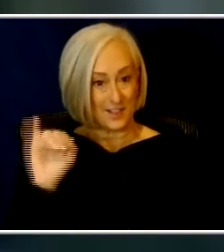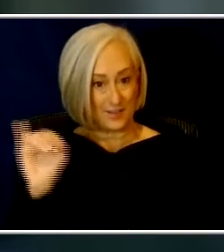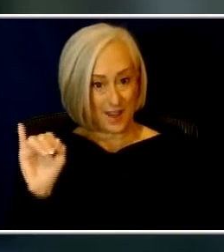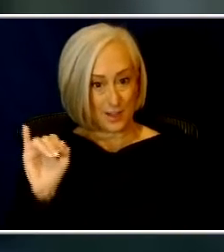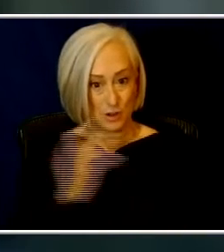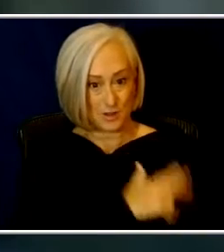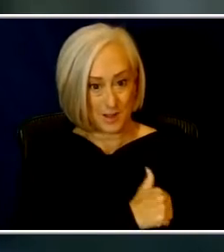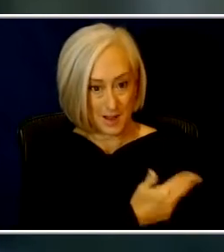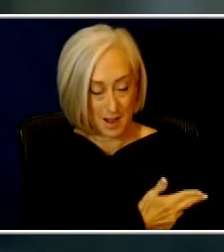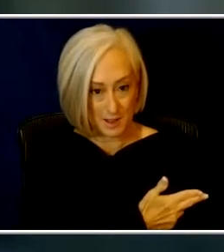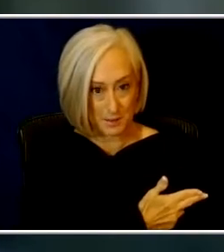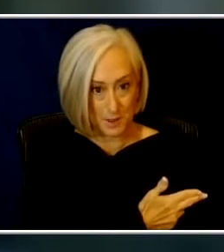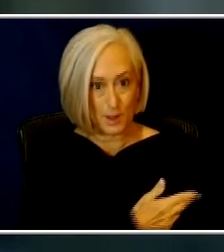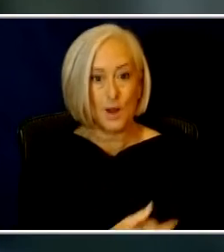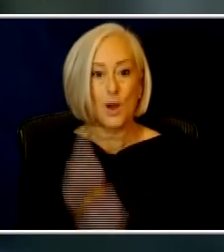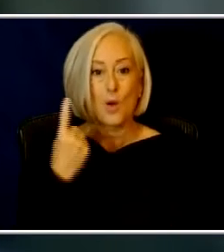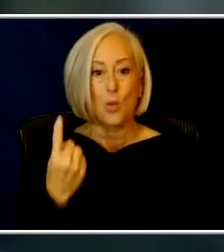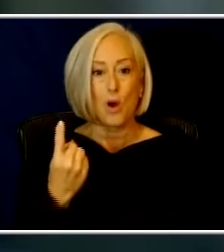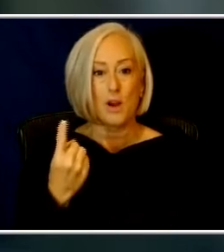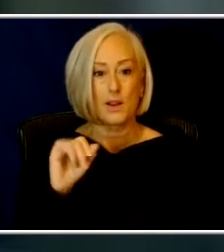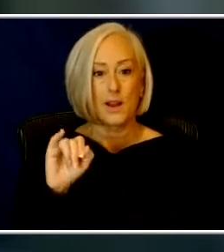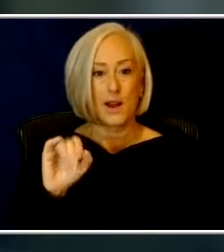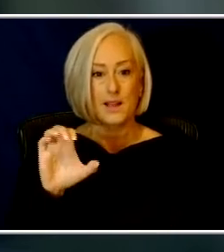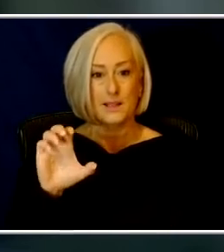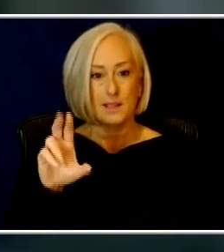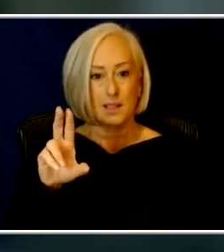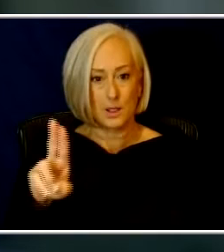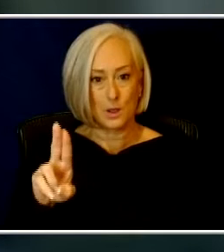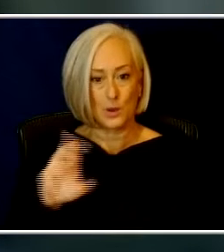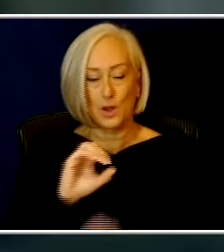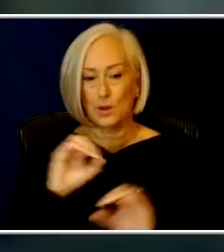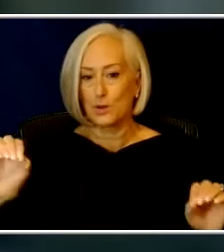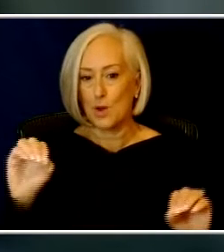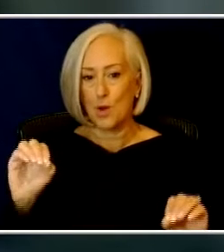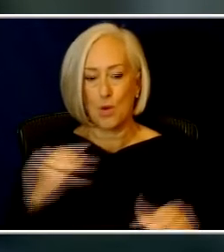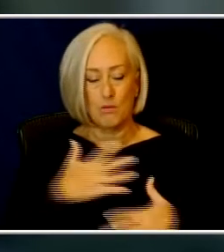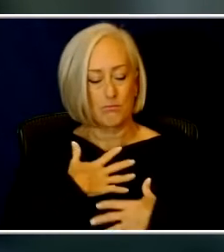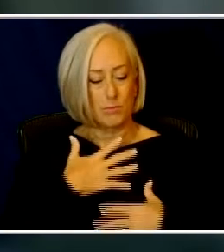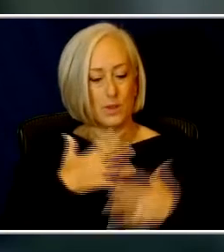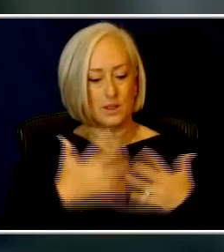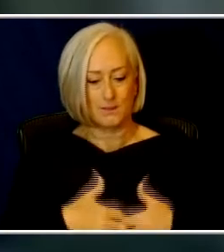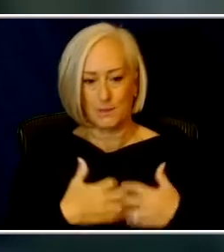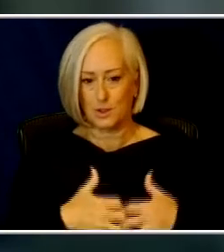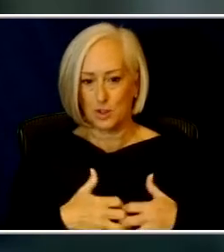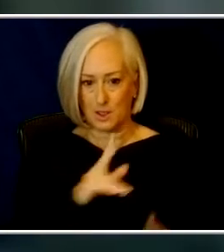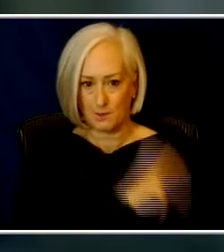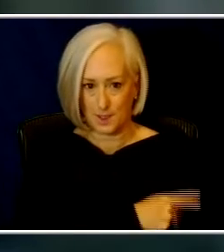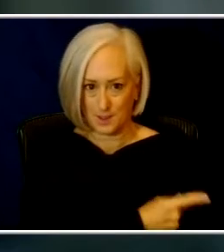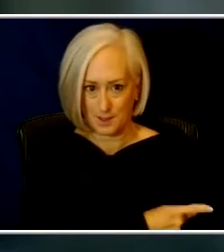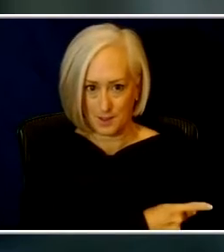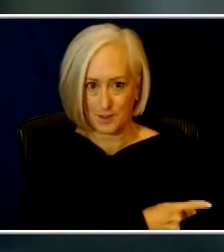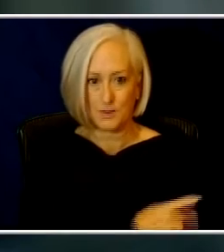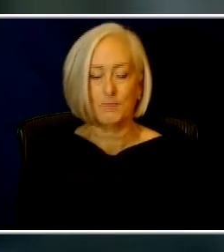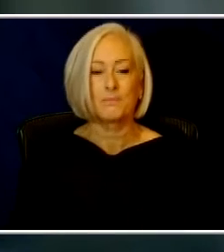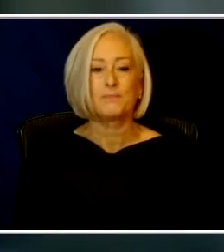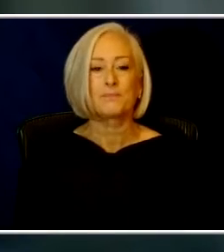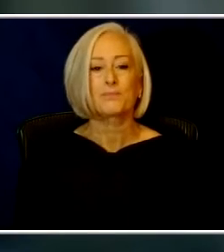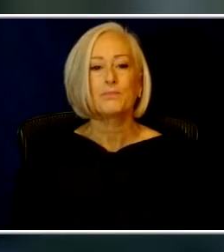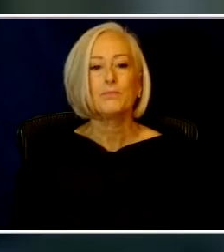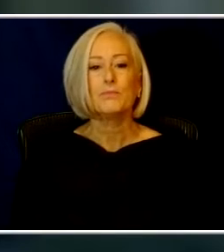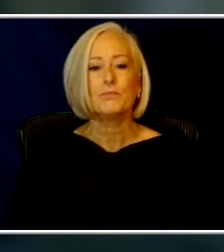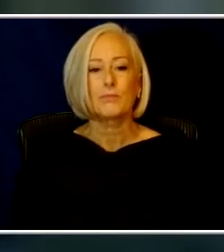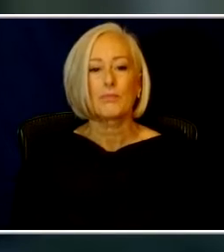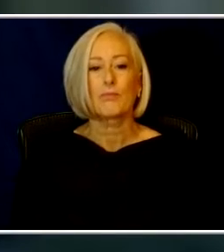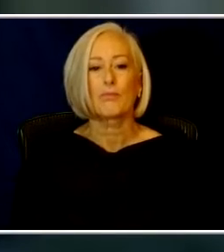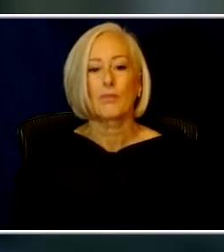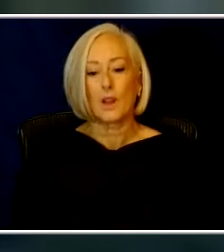We have one of those in the ICU and none are on ventilators. In terms of